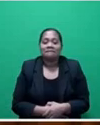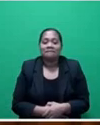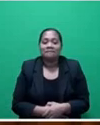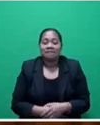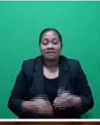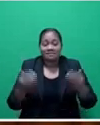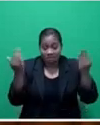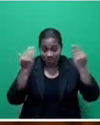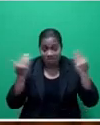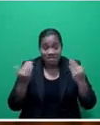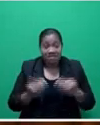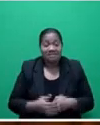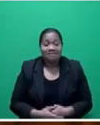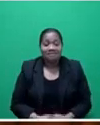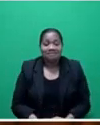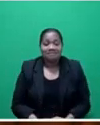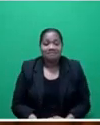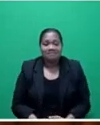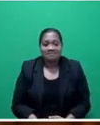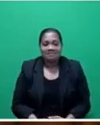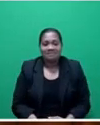Mr. Speaker, sir,